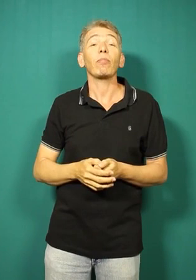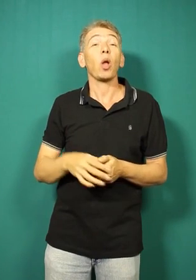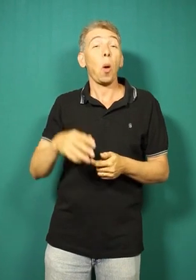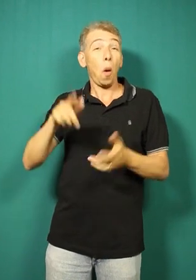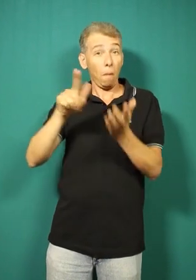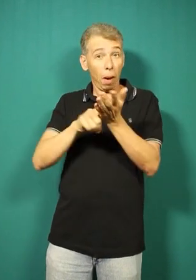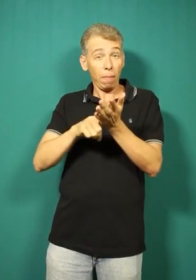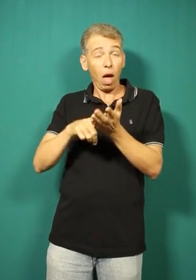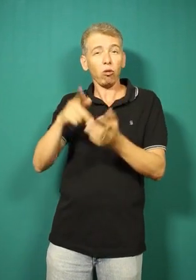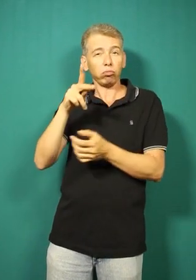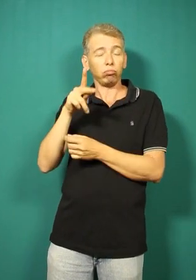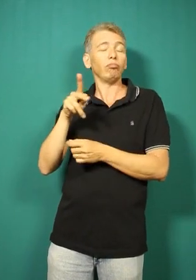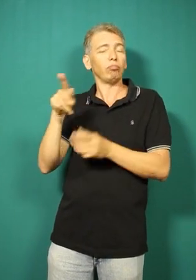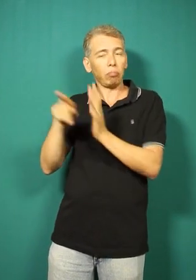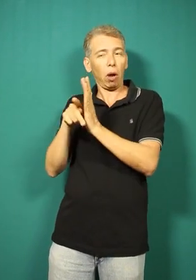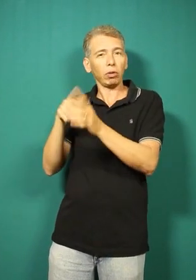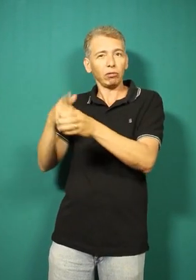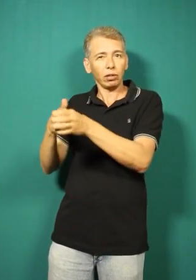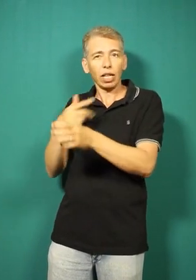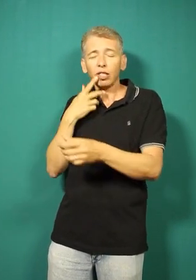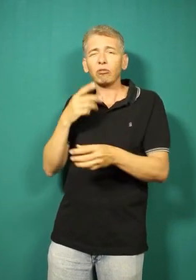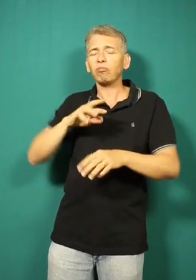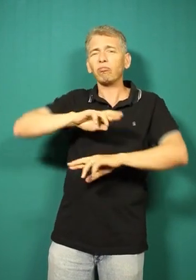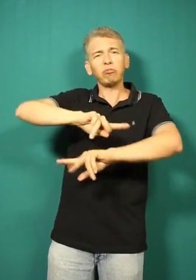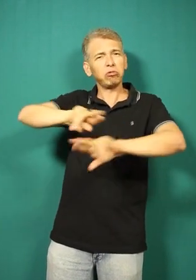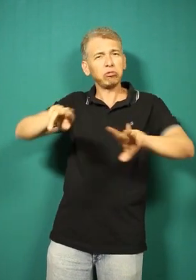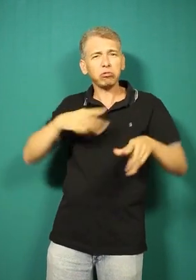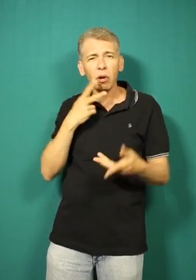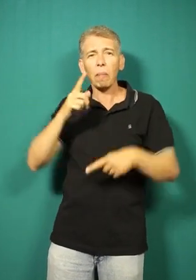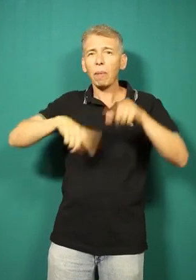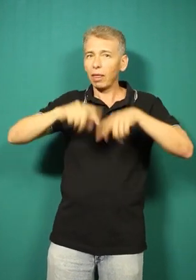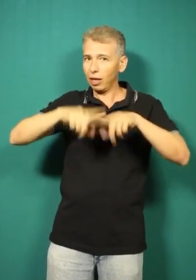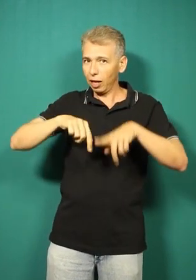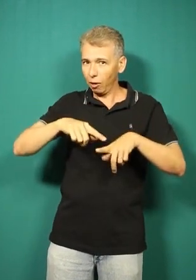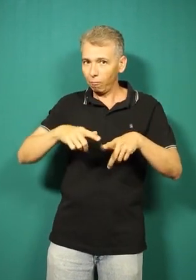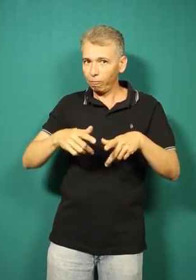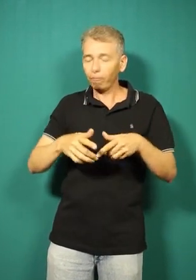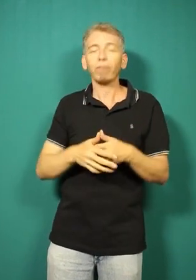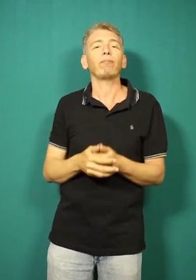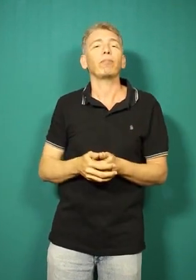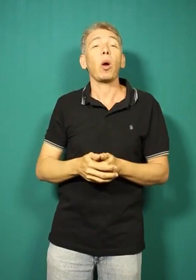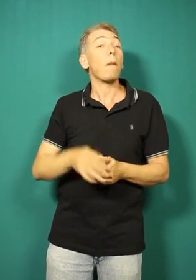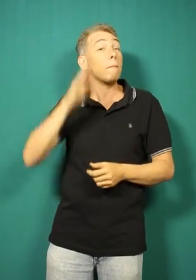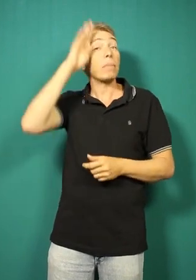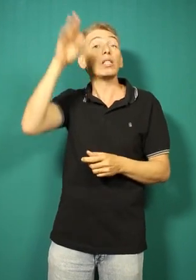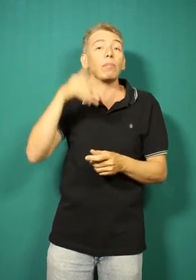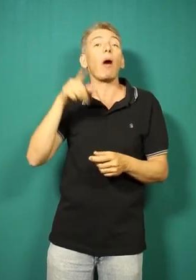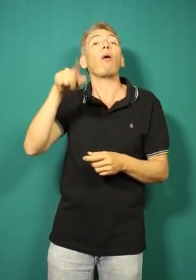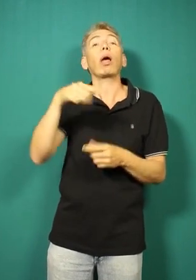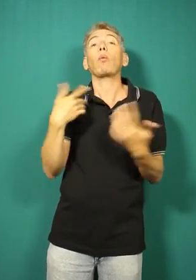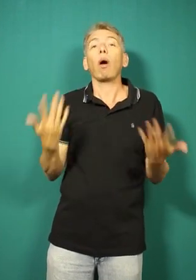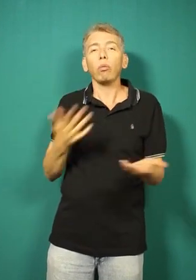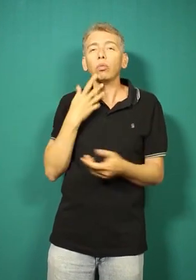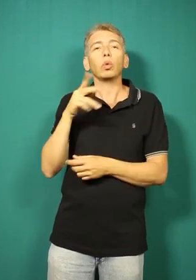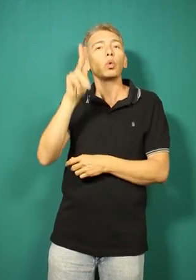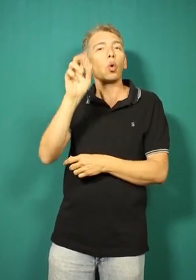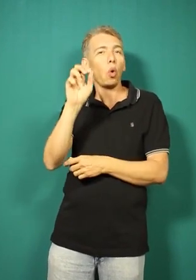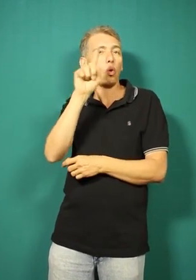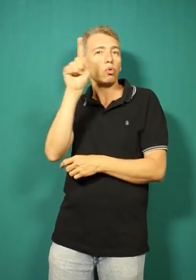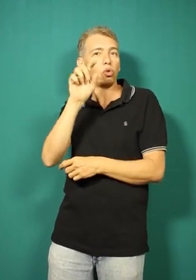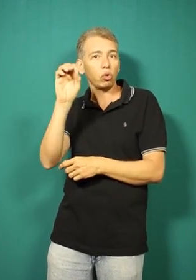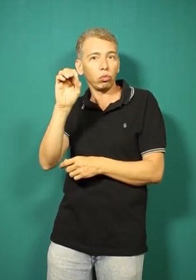Gokayama washi paper is made from a variety of ingredients. The main ingredients are kozo, paper